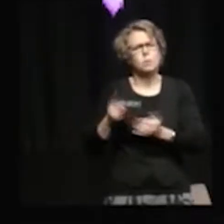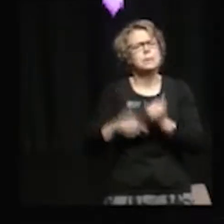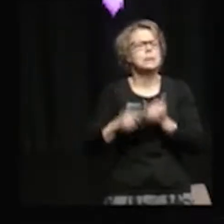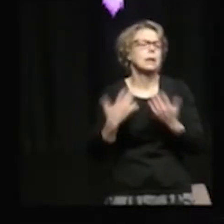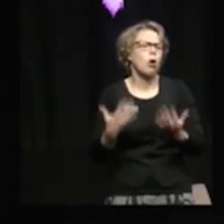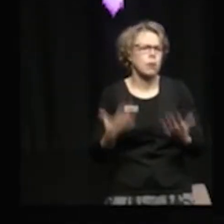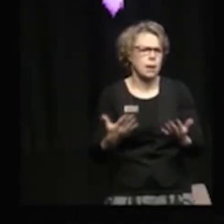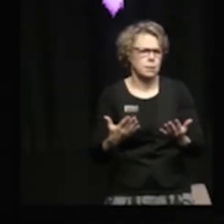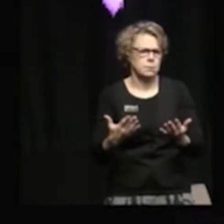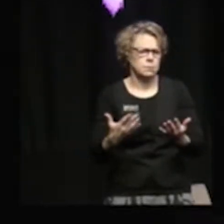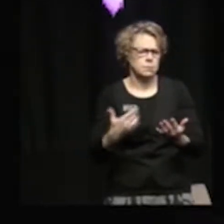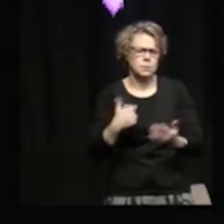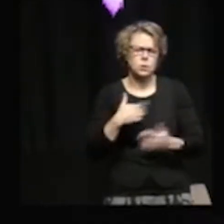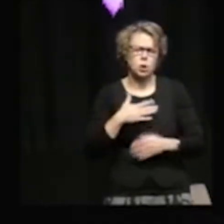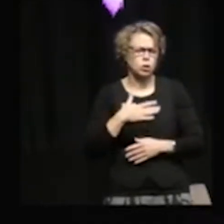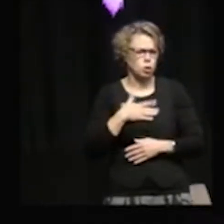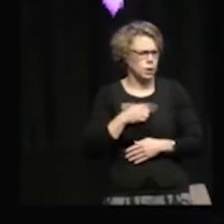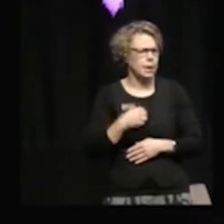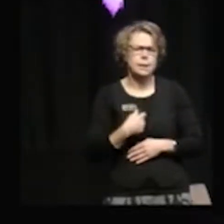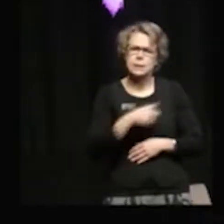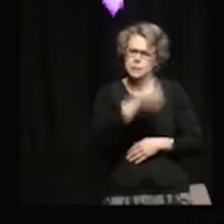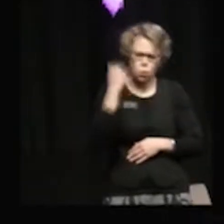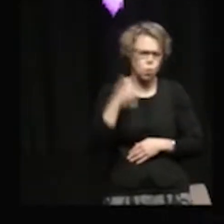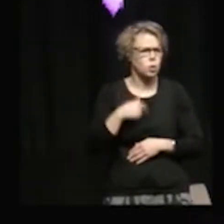I actually found it difficult to put it into words.